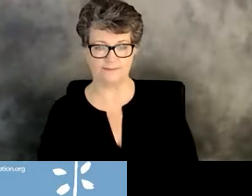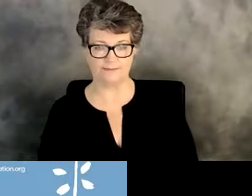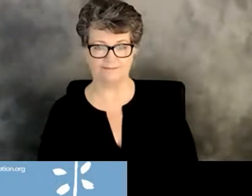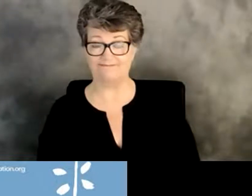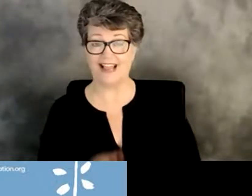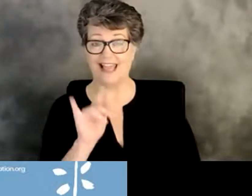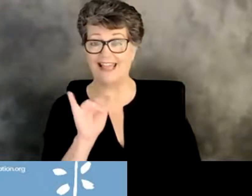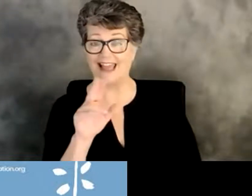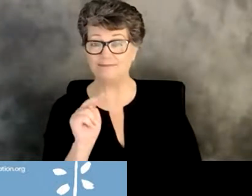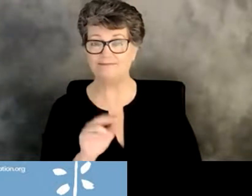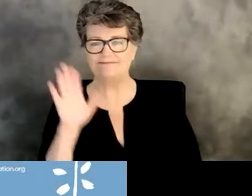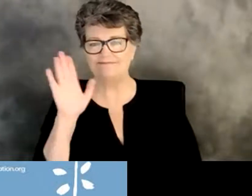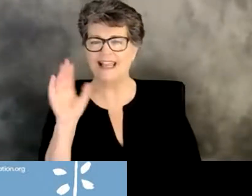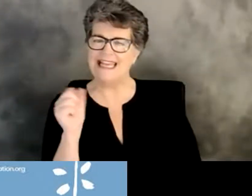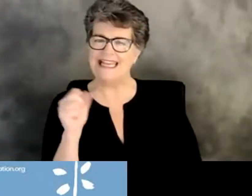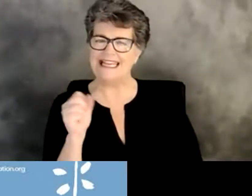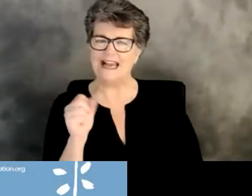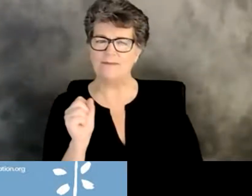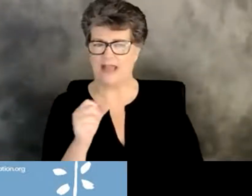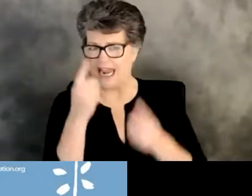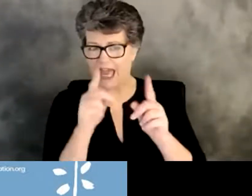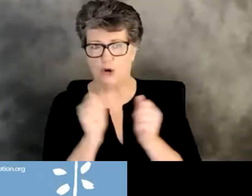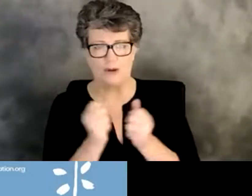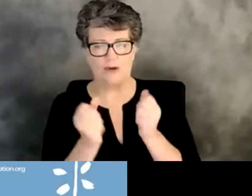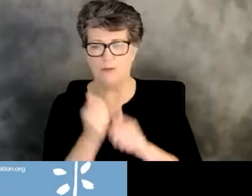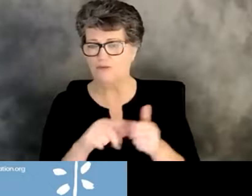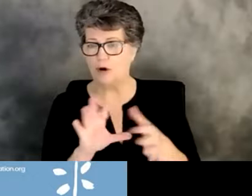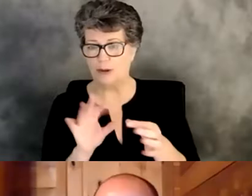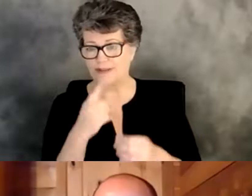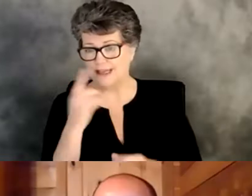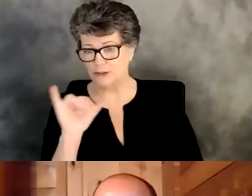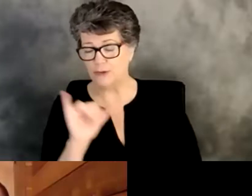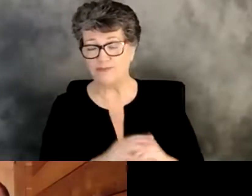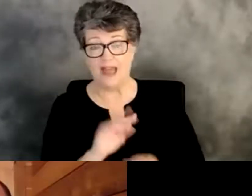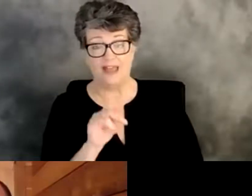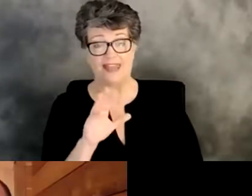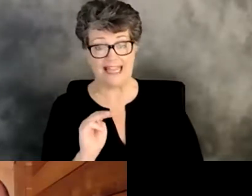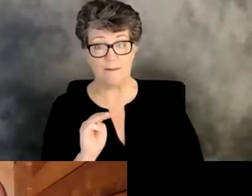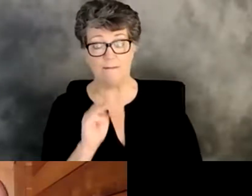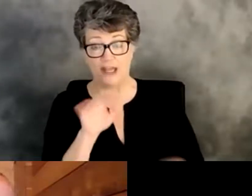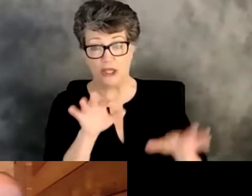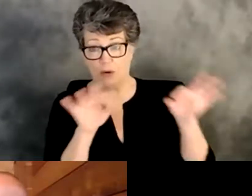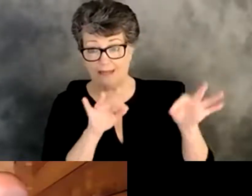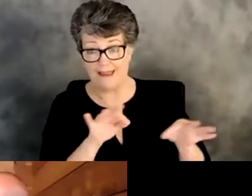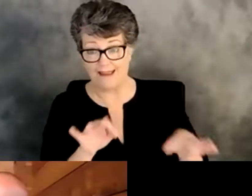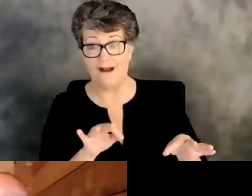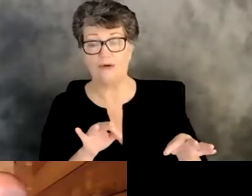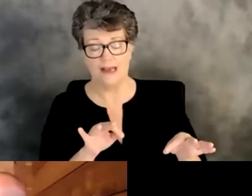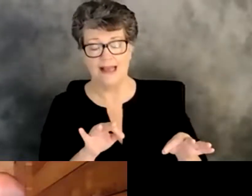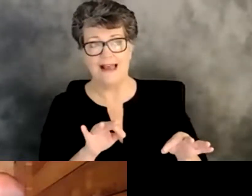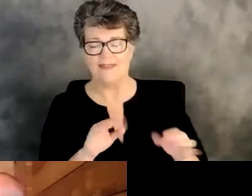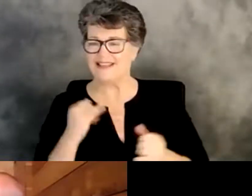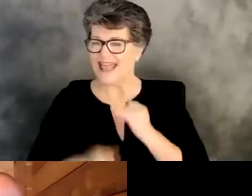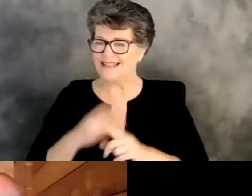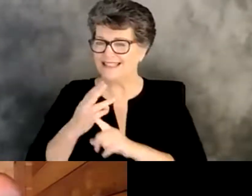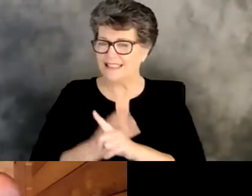Kevin. Yeah, and I agree with a lot of what was said as well. I think, Kim, you're laying out, I think these last 6 months of the master plan, a lot